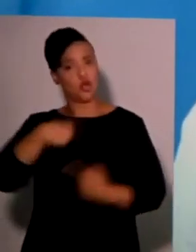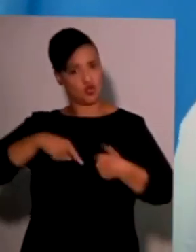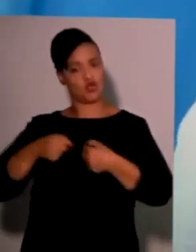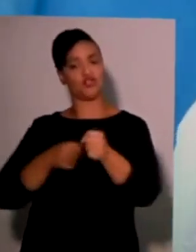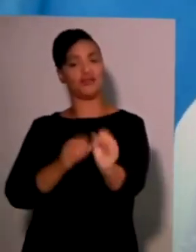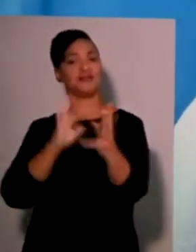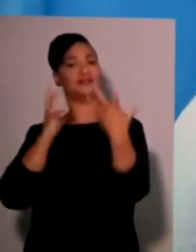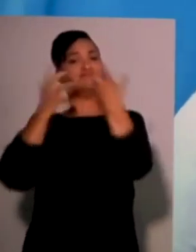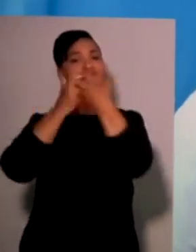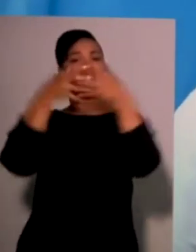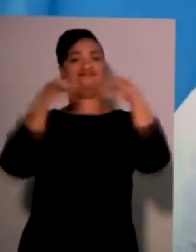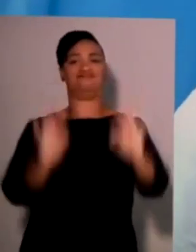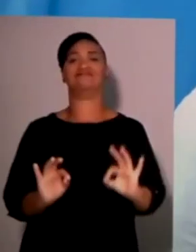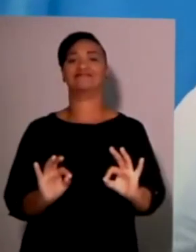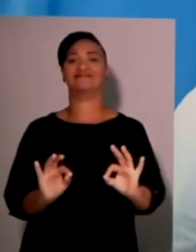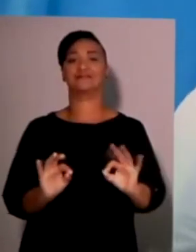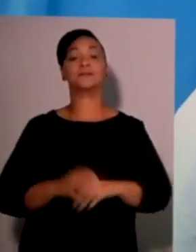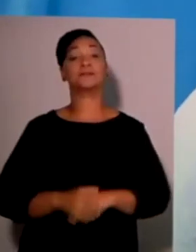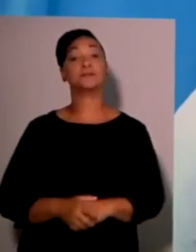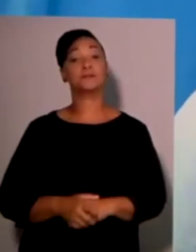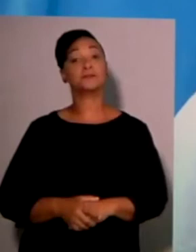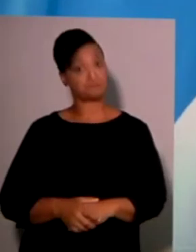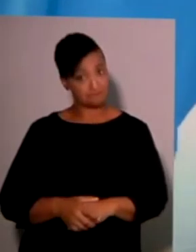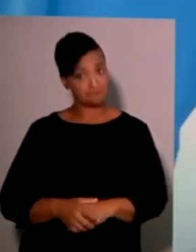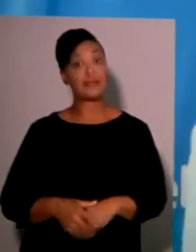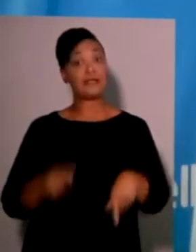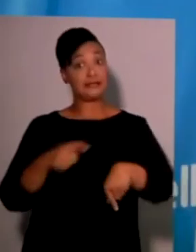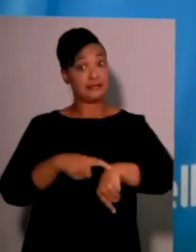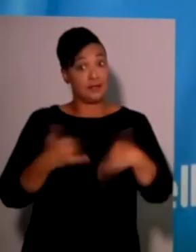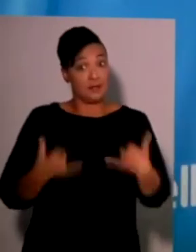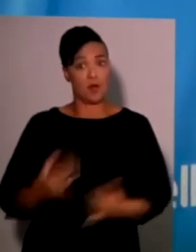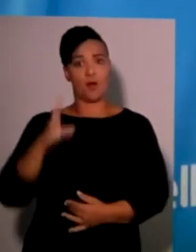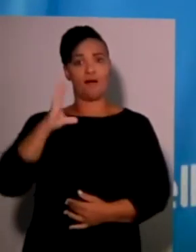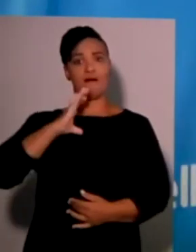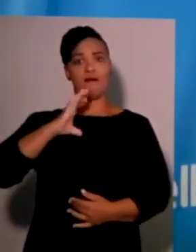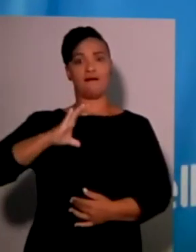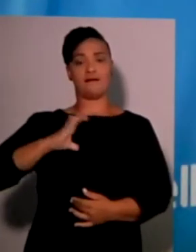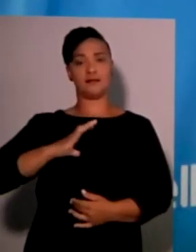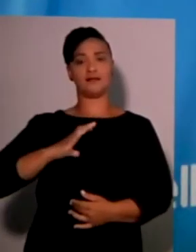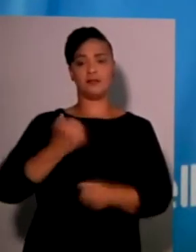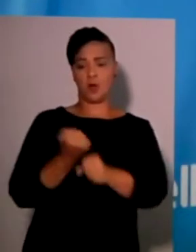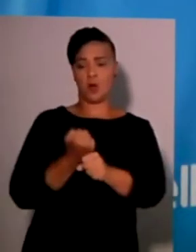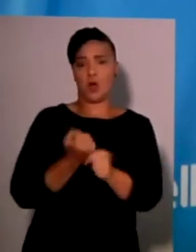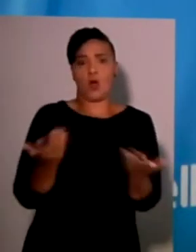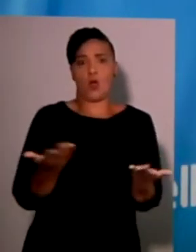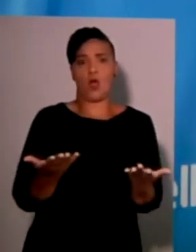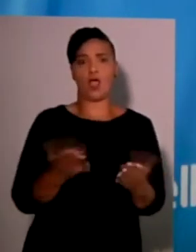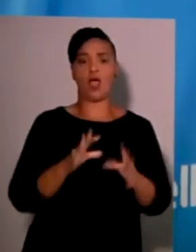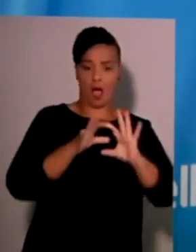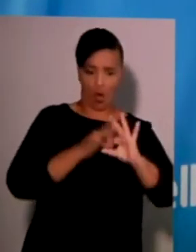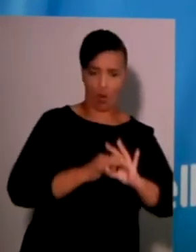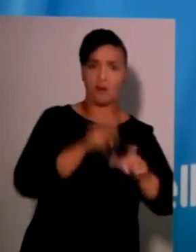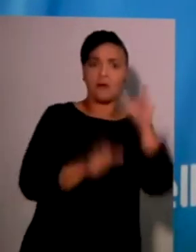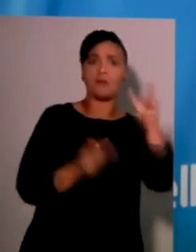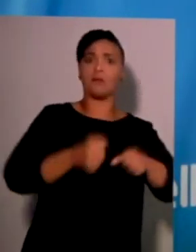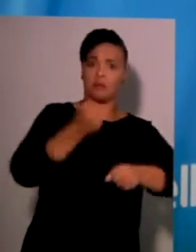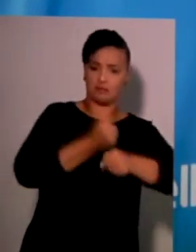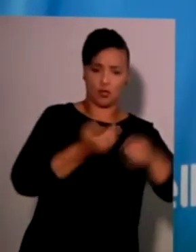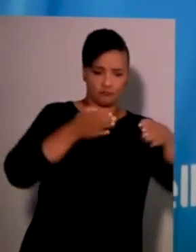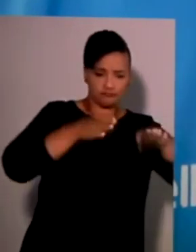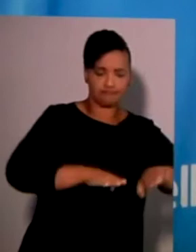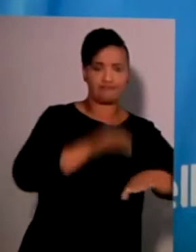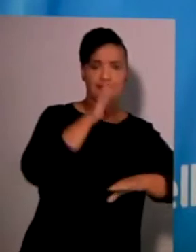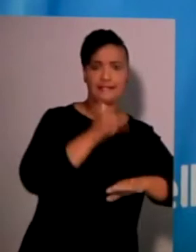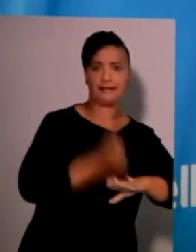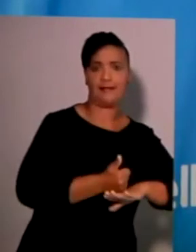have deployed. At the same time, the consumer base working from home amplified the need for